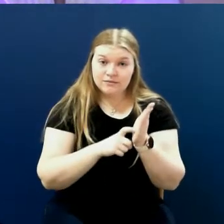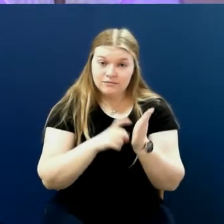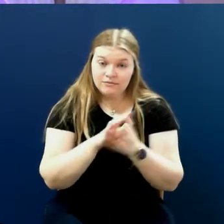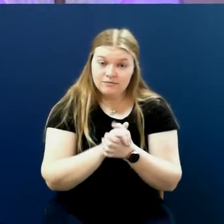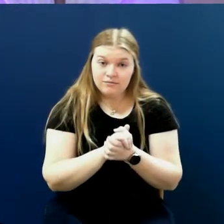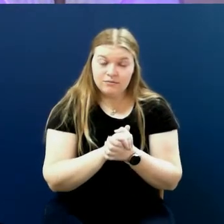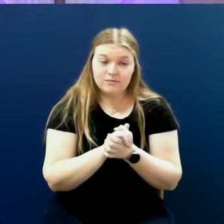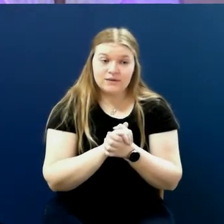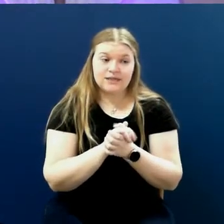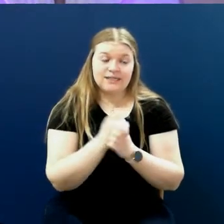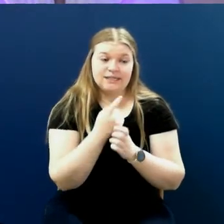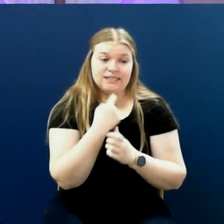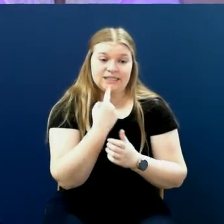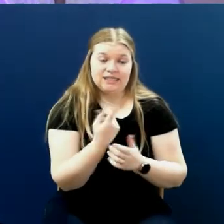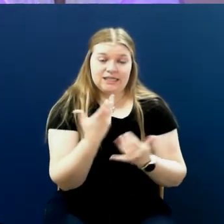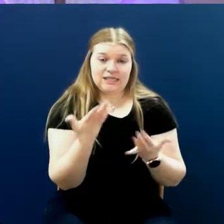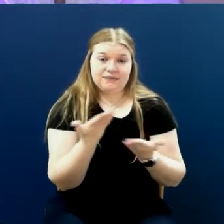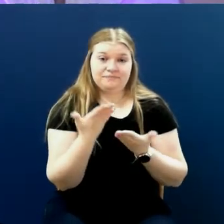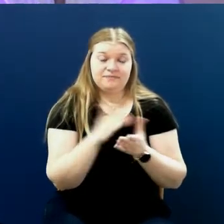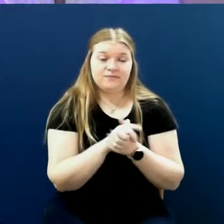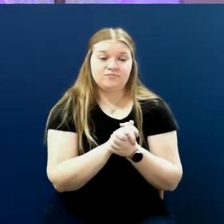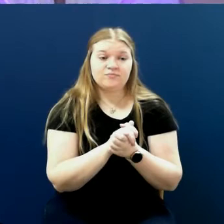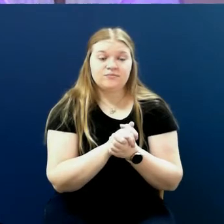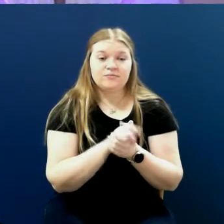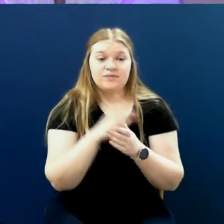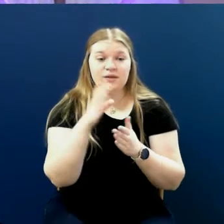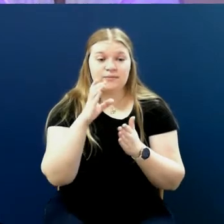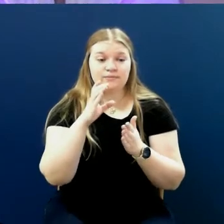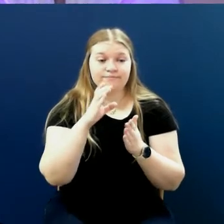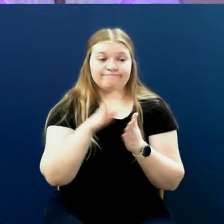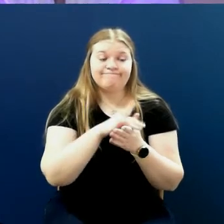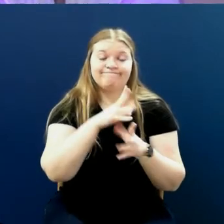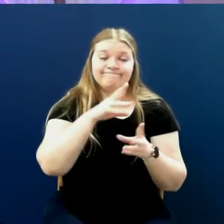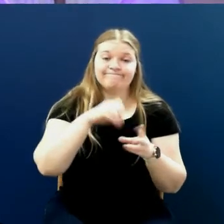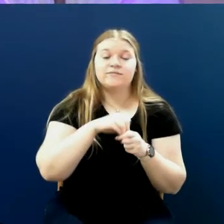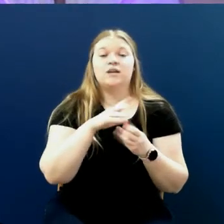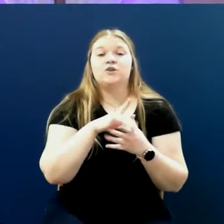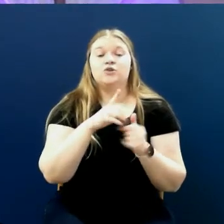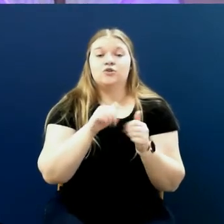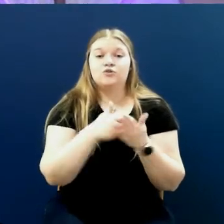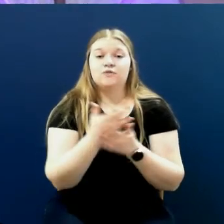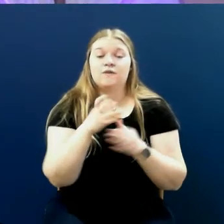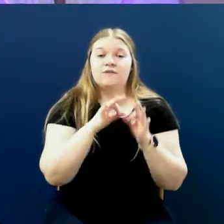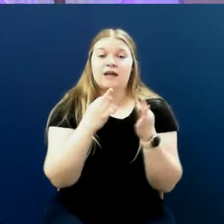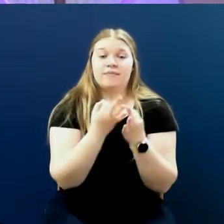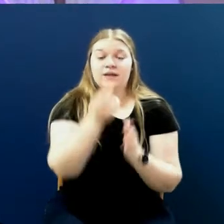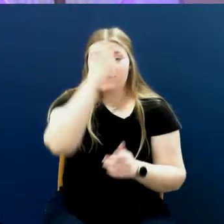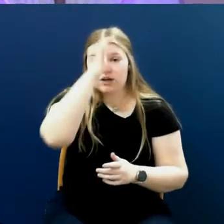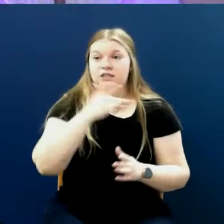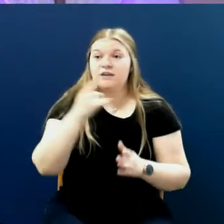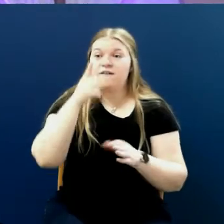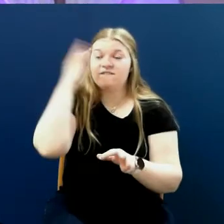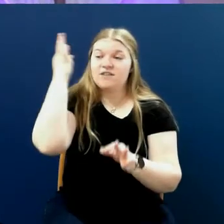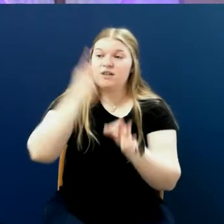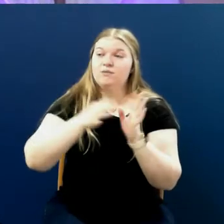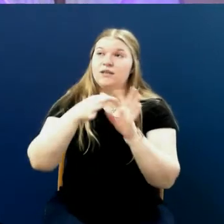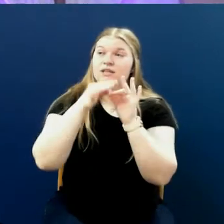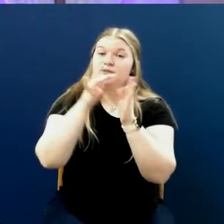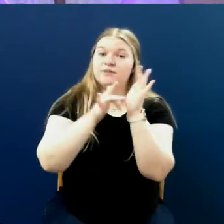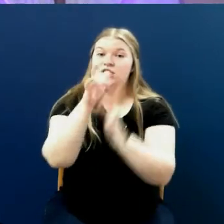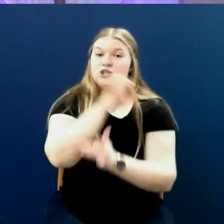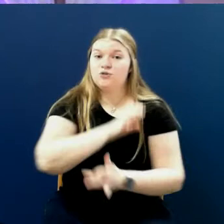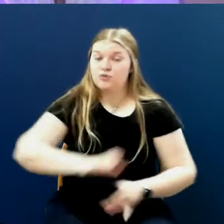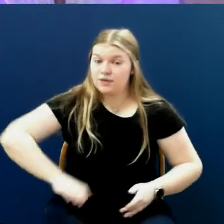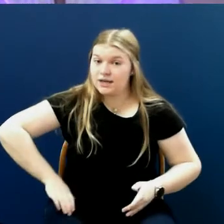he draws out here. As part of this new family of God, because of our faith relationship in Jesus